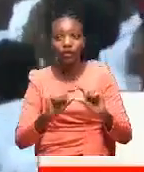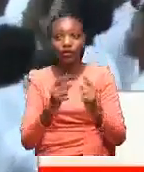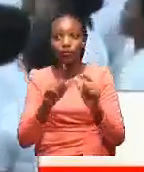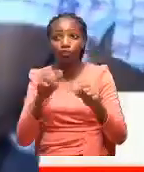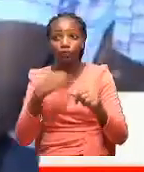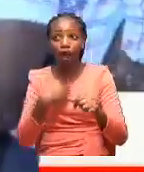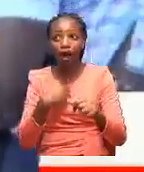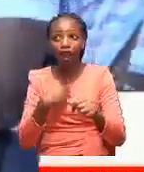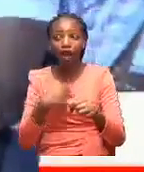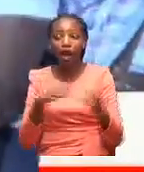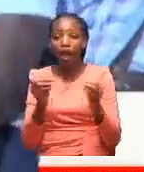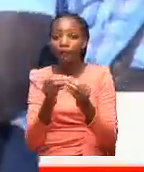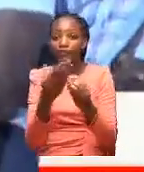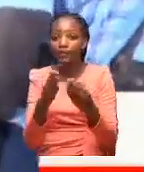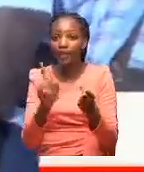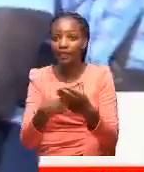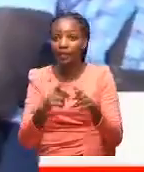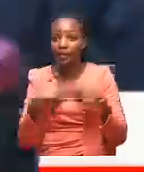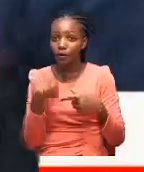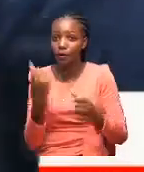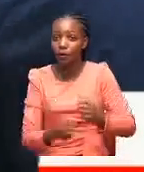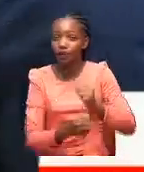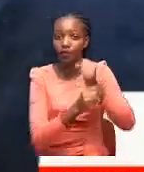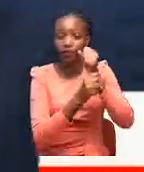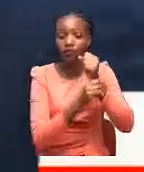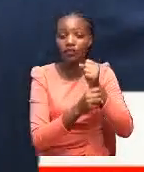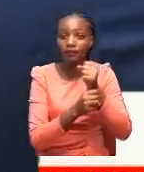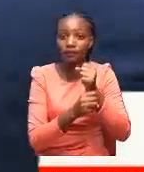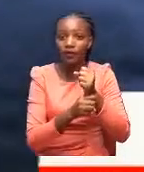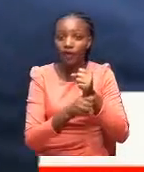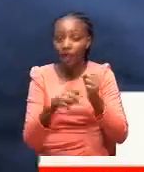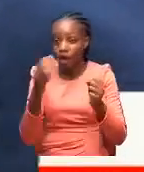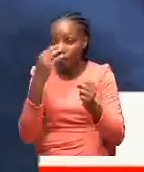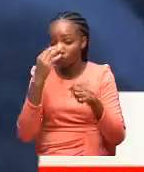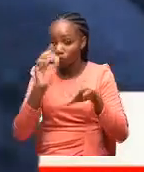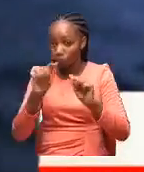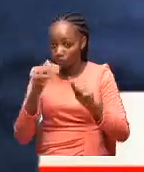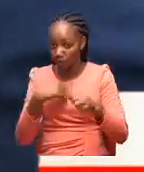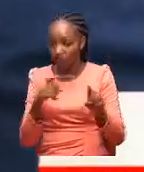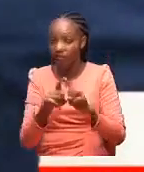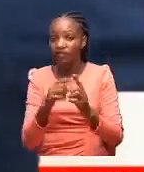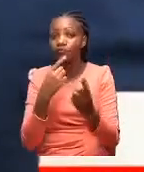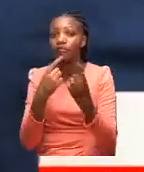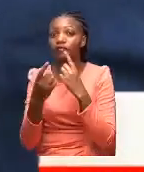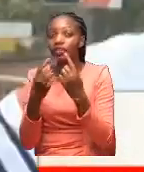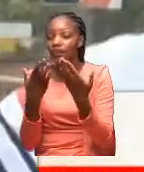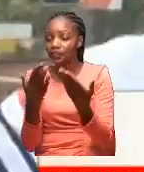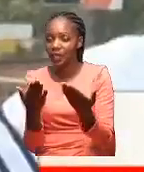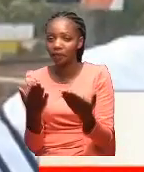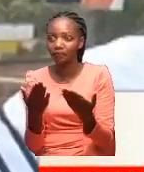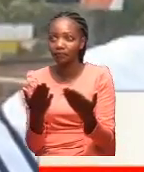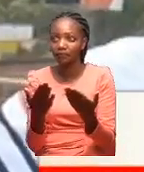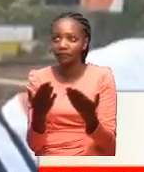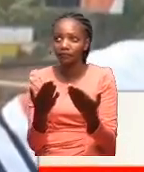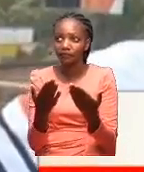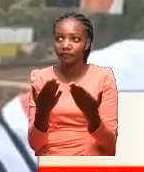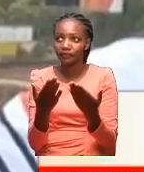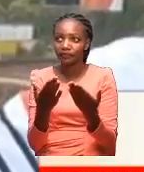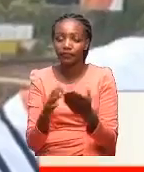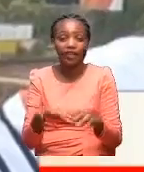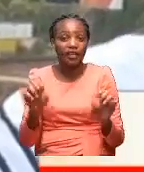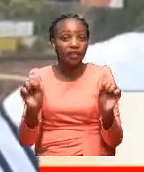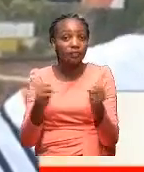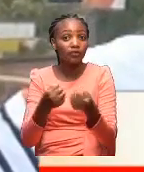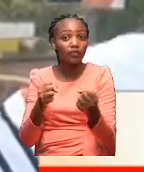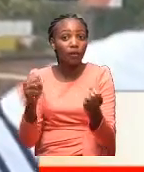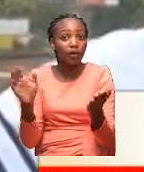wabunge wanaomuunga mkono naibu rais wakiahidi mchuano mkali bungeni ili kuzamisha meli hiyo. Nobody can be impeached, and in any